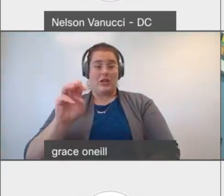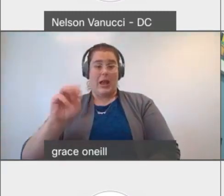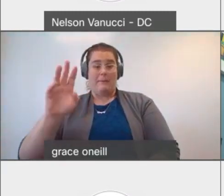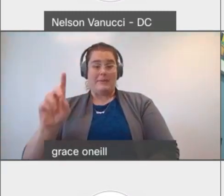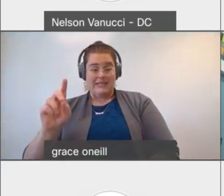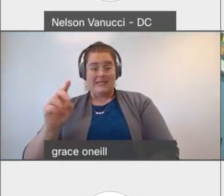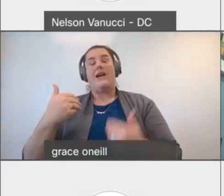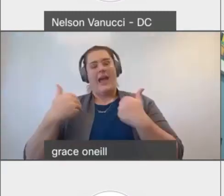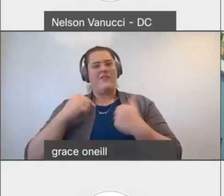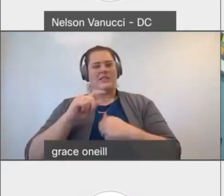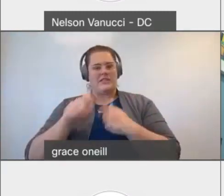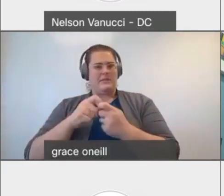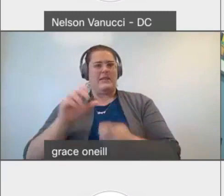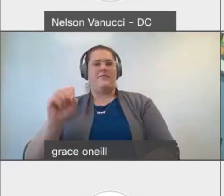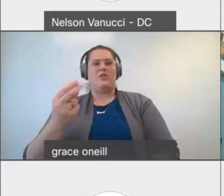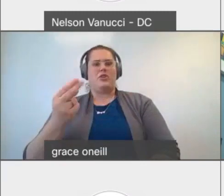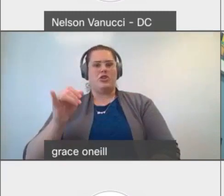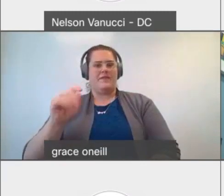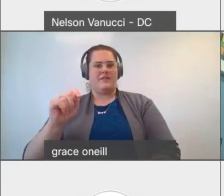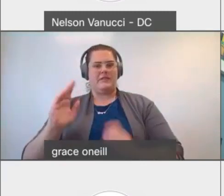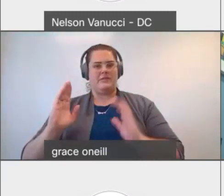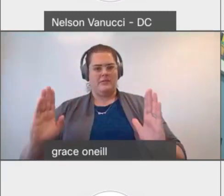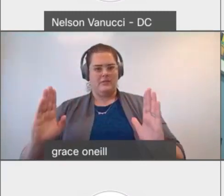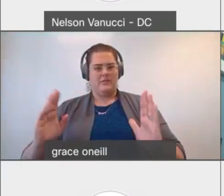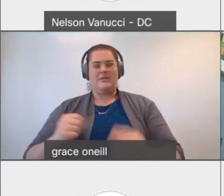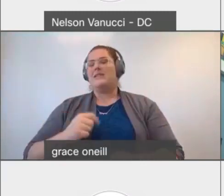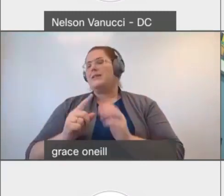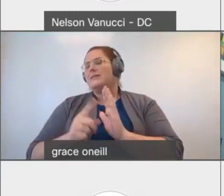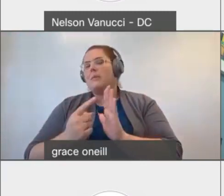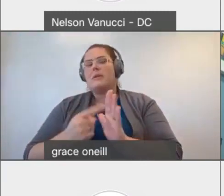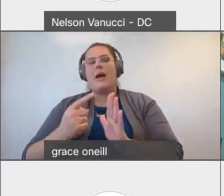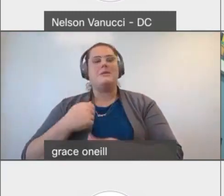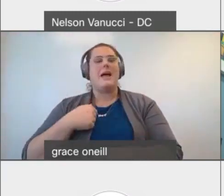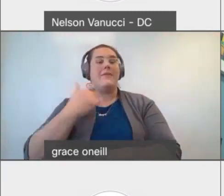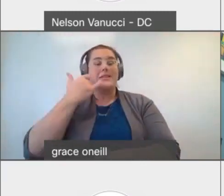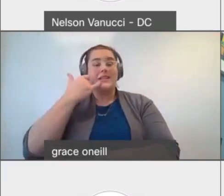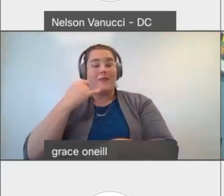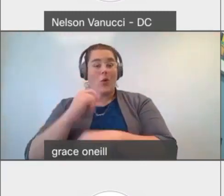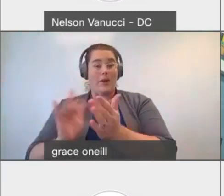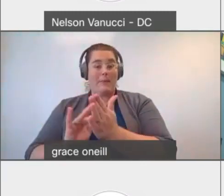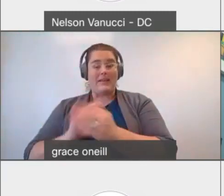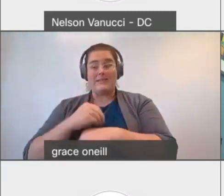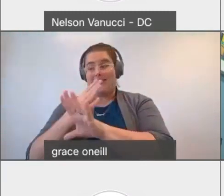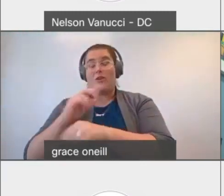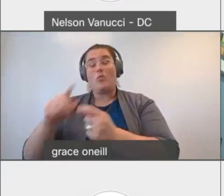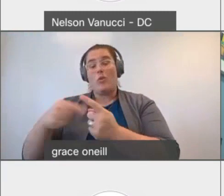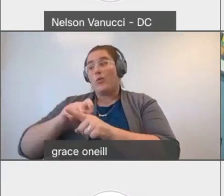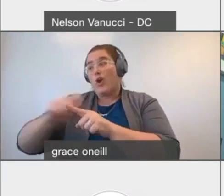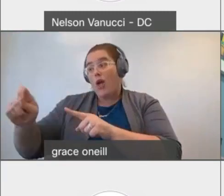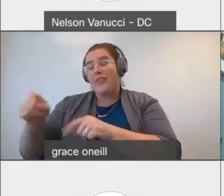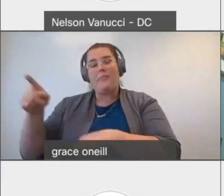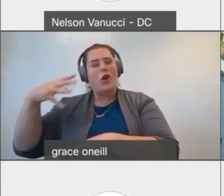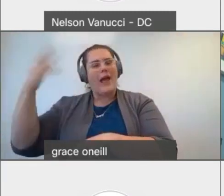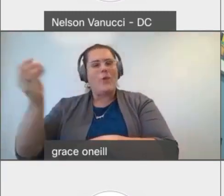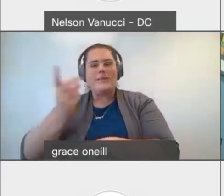like a shift. Some other telemedicine, they may be at dinner or they may be out, and that's not how we operate. They're at a